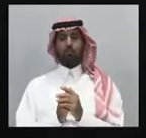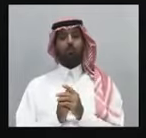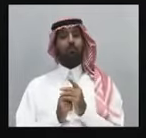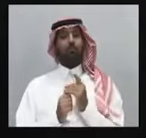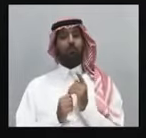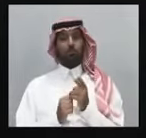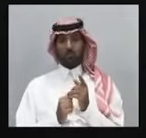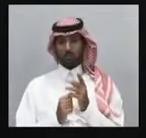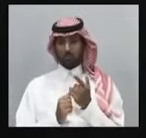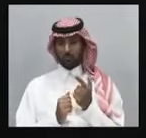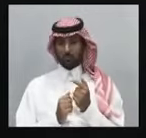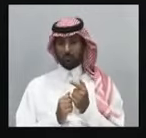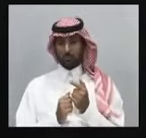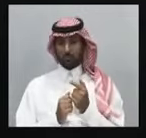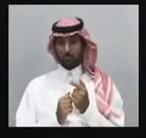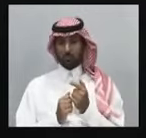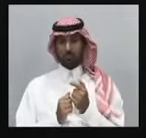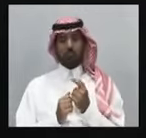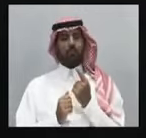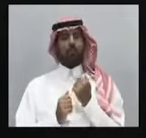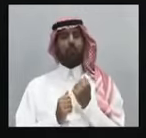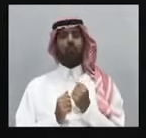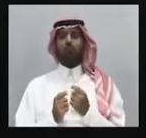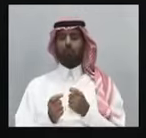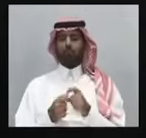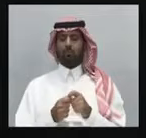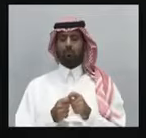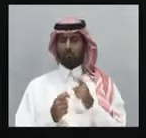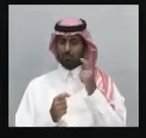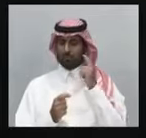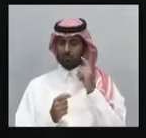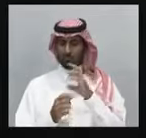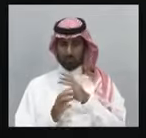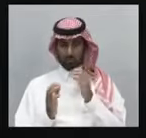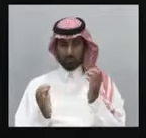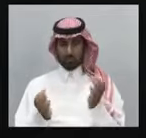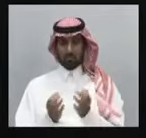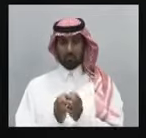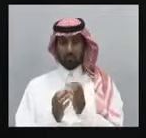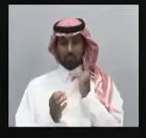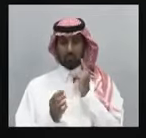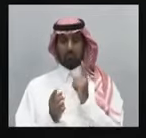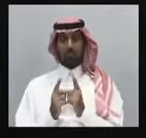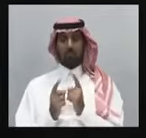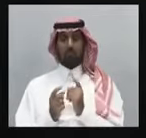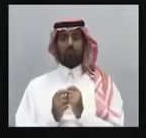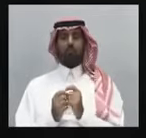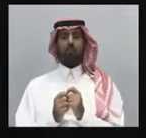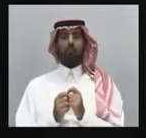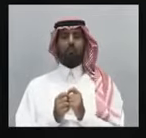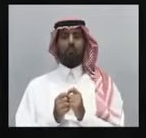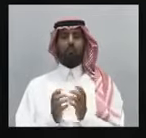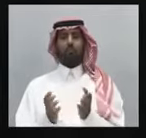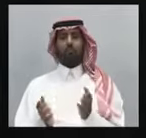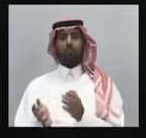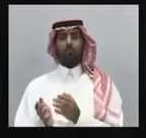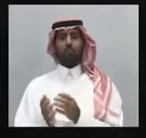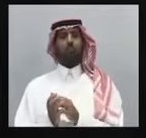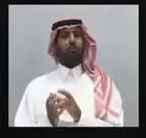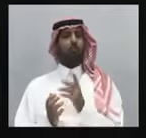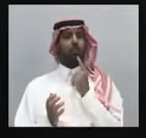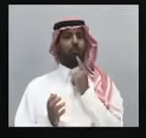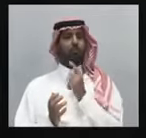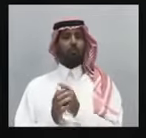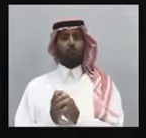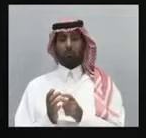to be able to have good communication skills. Okay? Next, what are